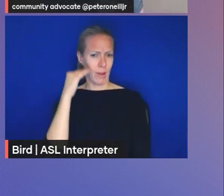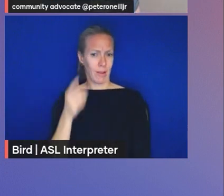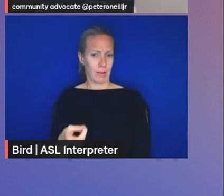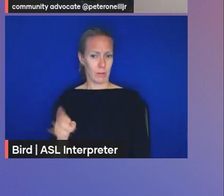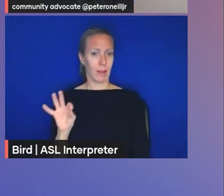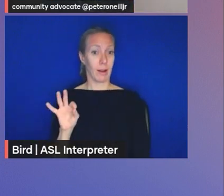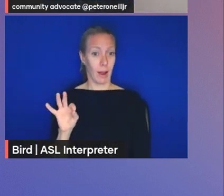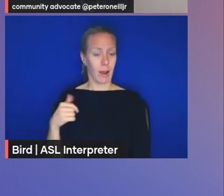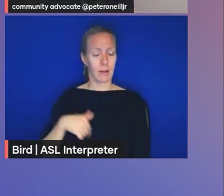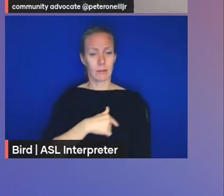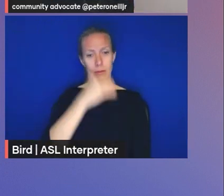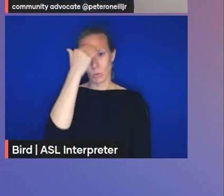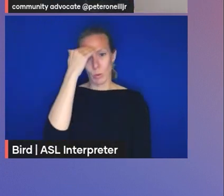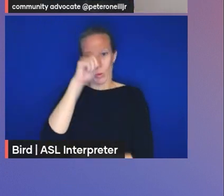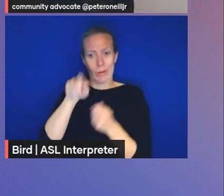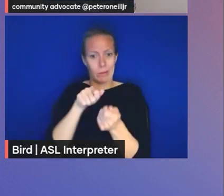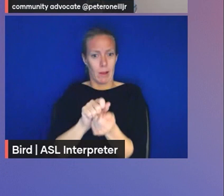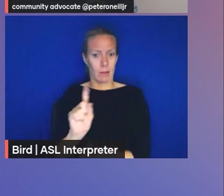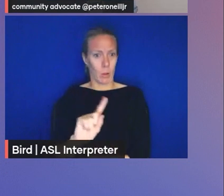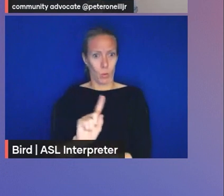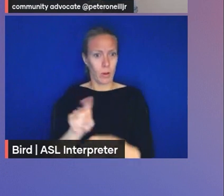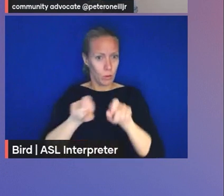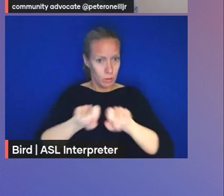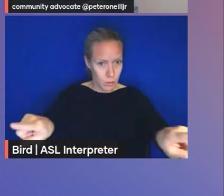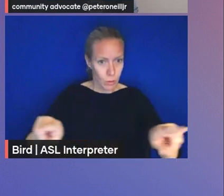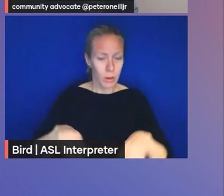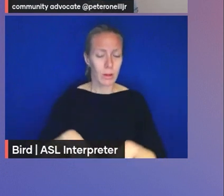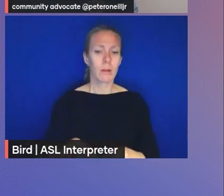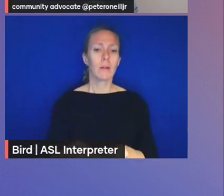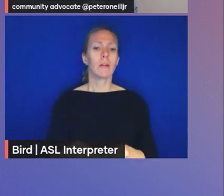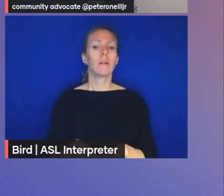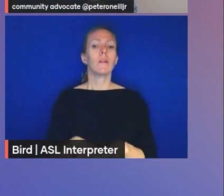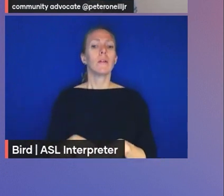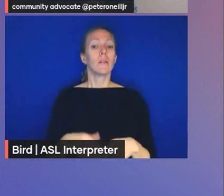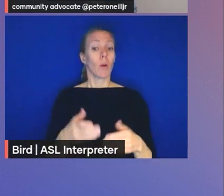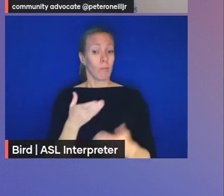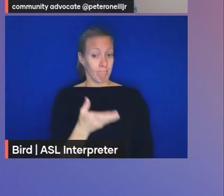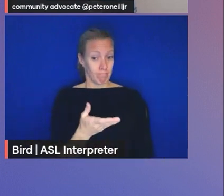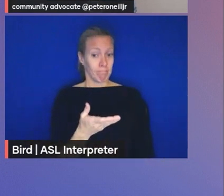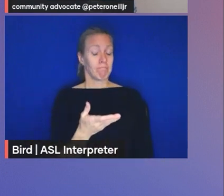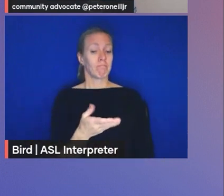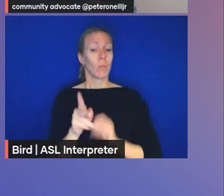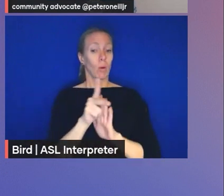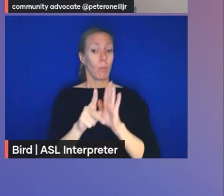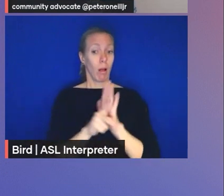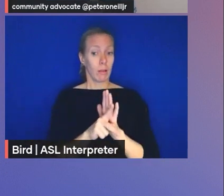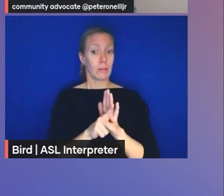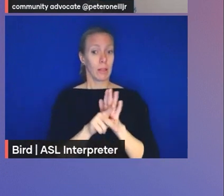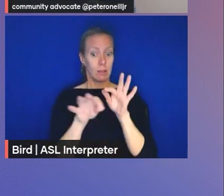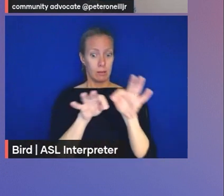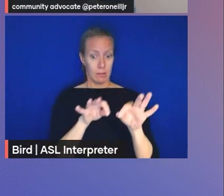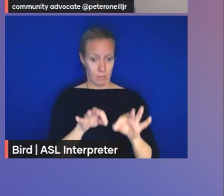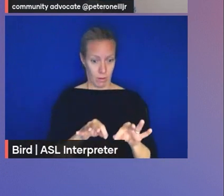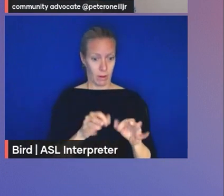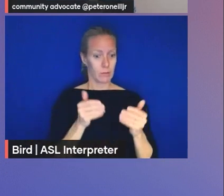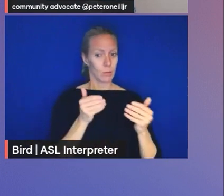going. And so with that, we have our policy defined. Now let's assign it to a